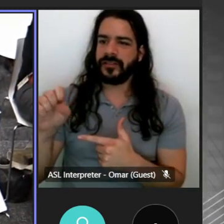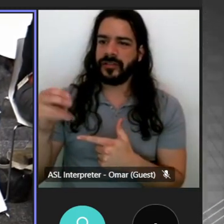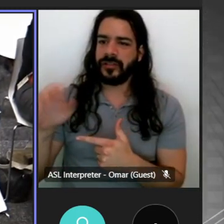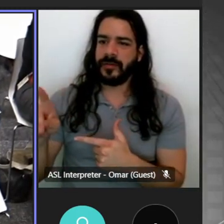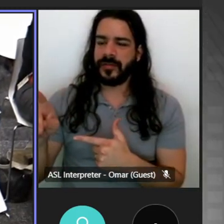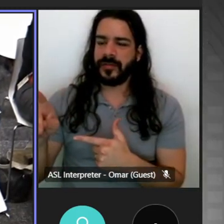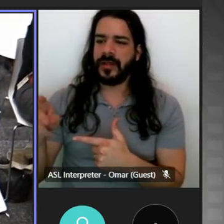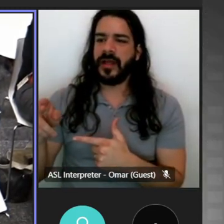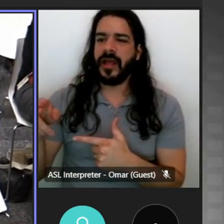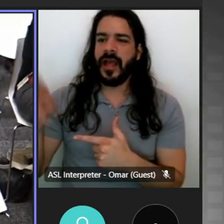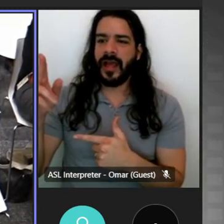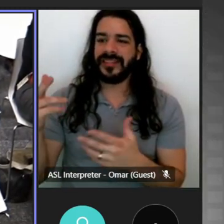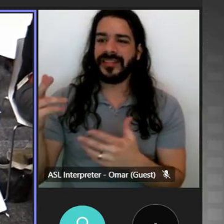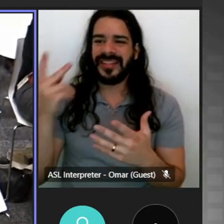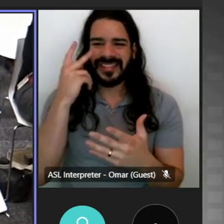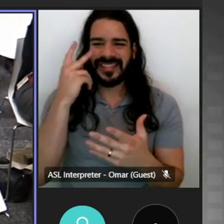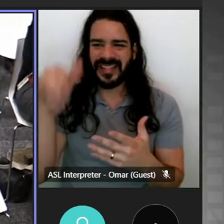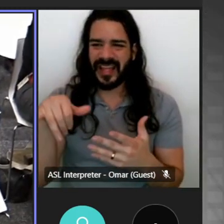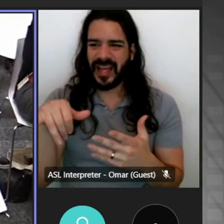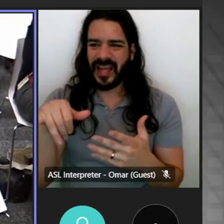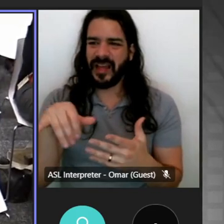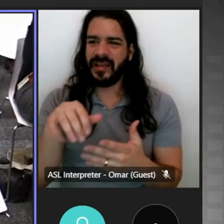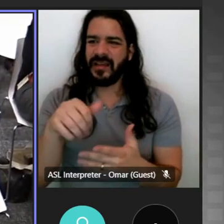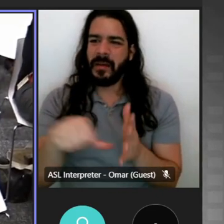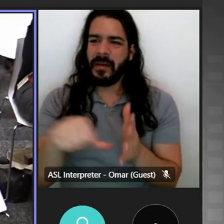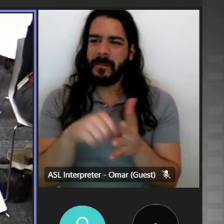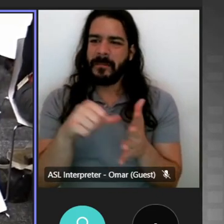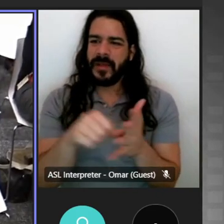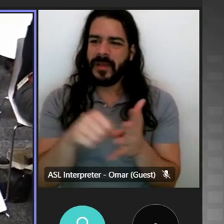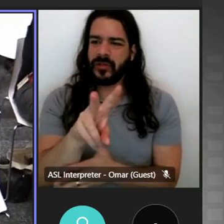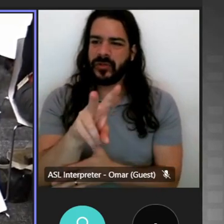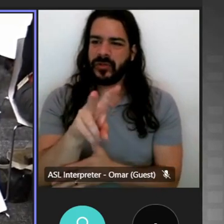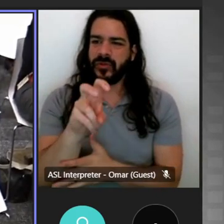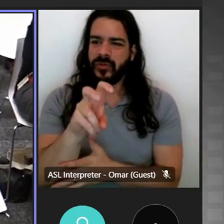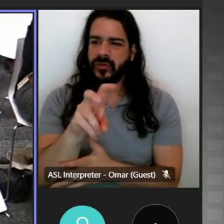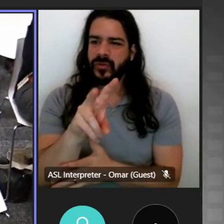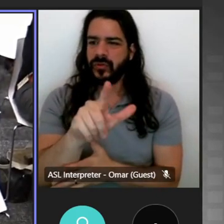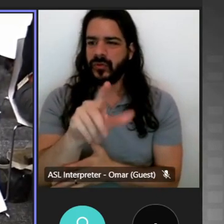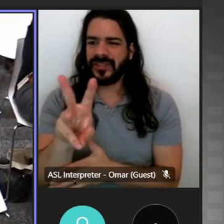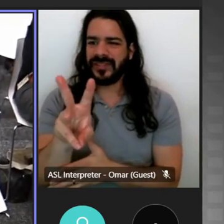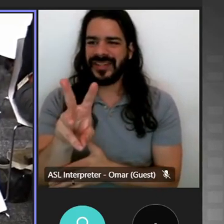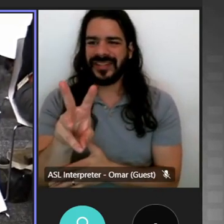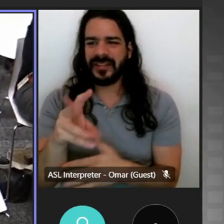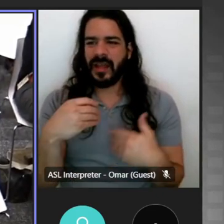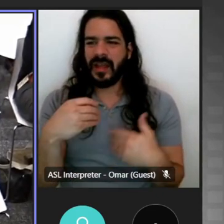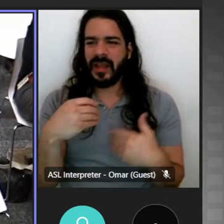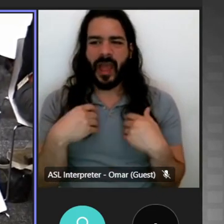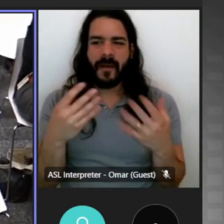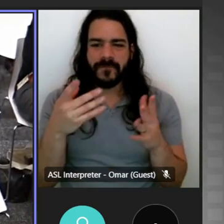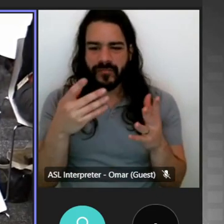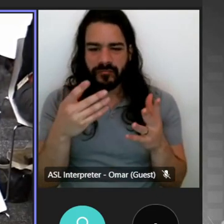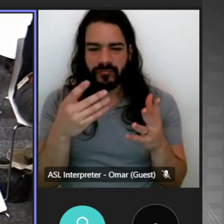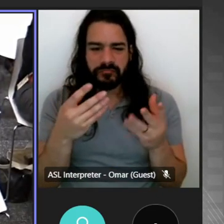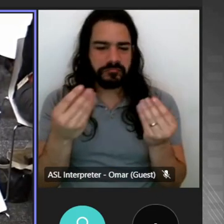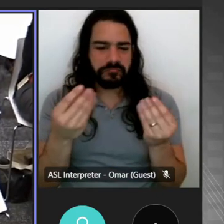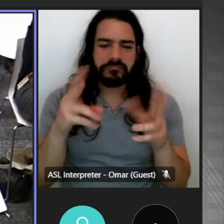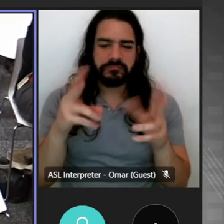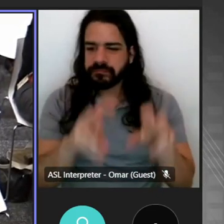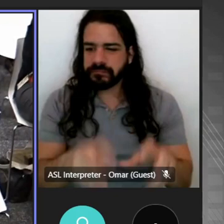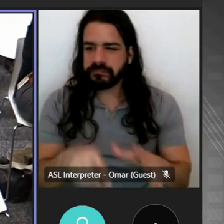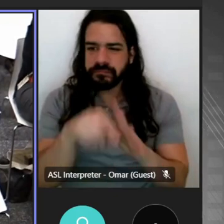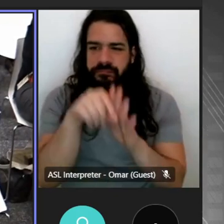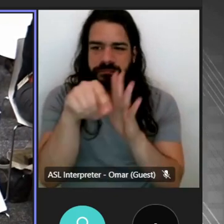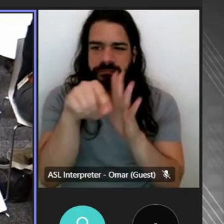see that the budget document on page 226 includes little detail beyond a bottom line. And we urge that